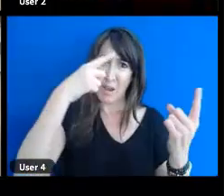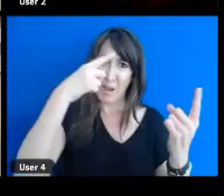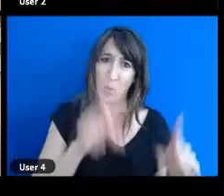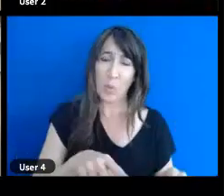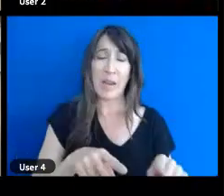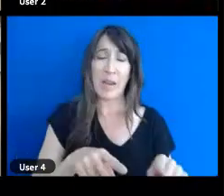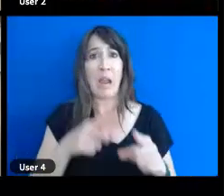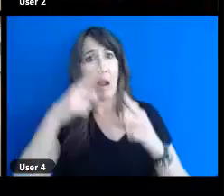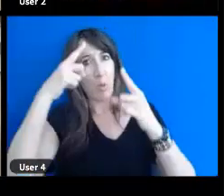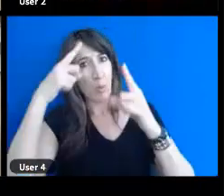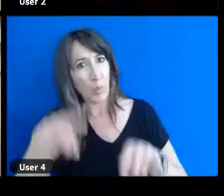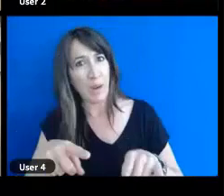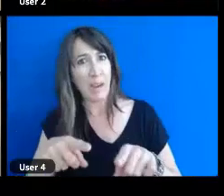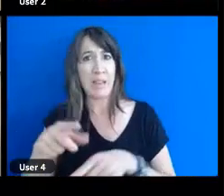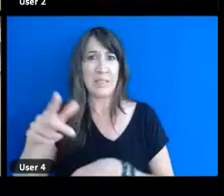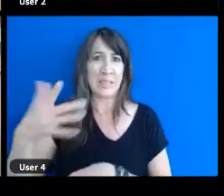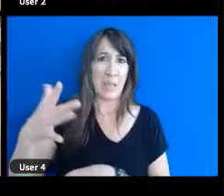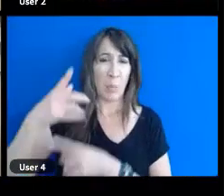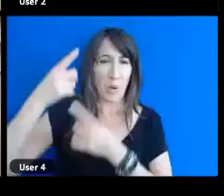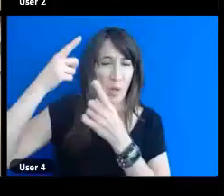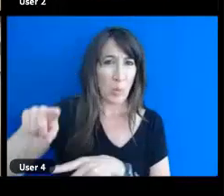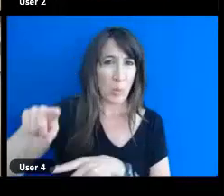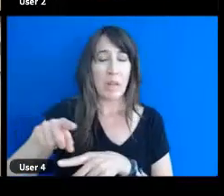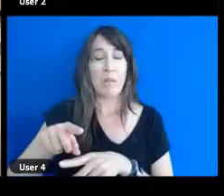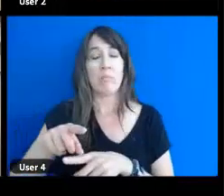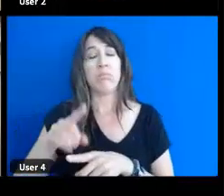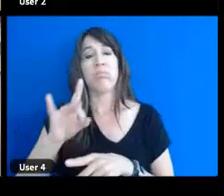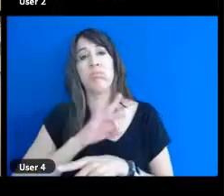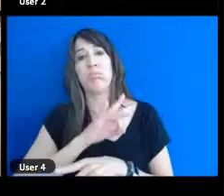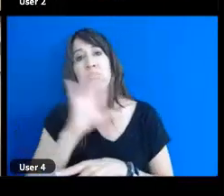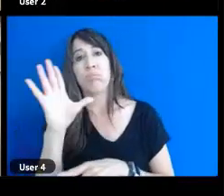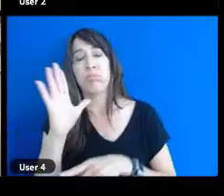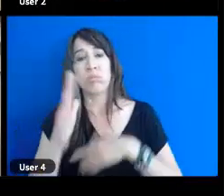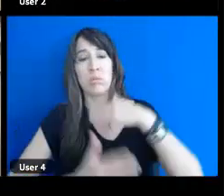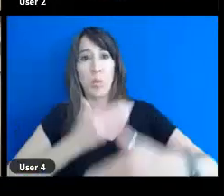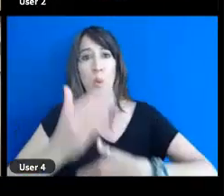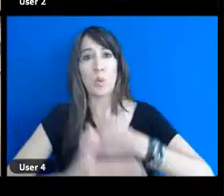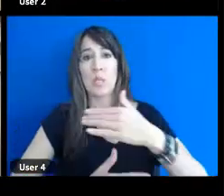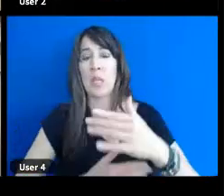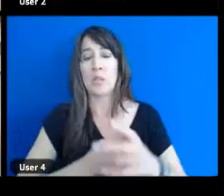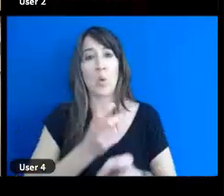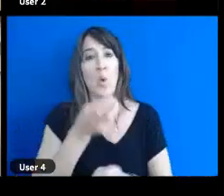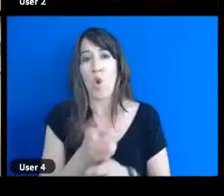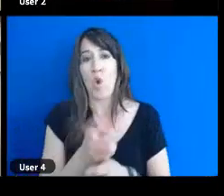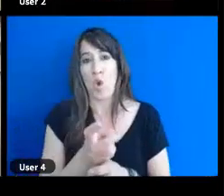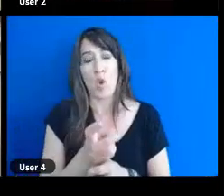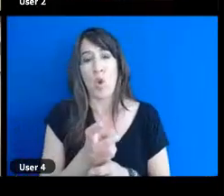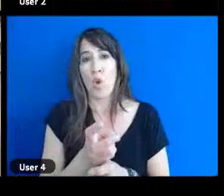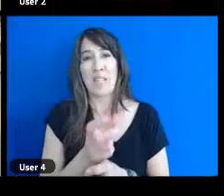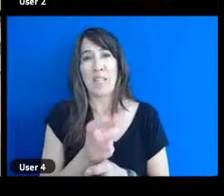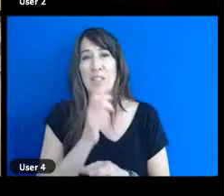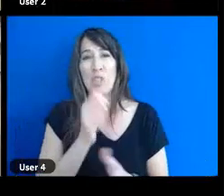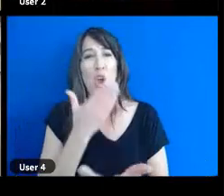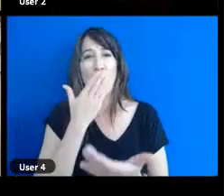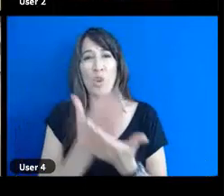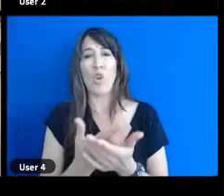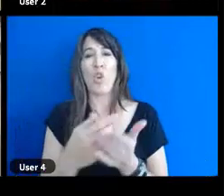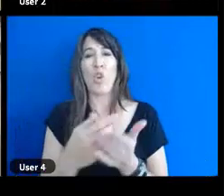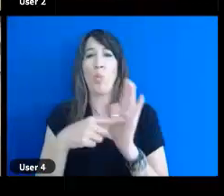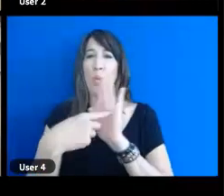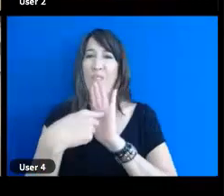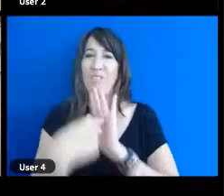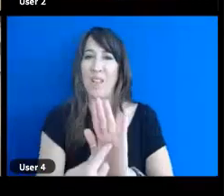can get stuck in the question of, do I strongly agree? Do I agree? Do I somewhat agree? Like really that whole process of asking